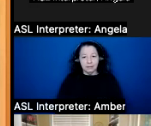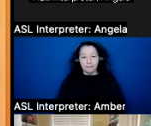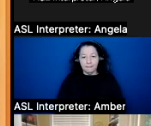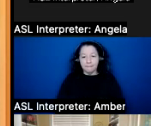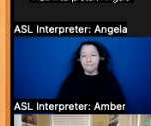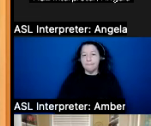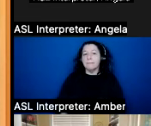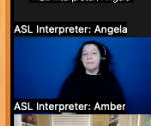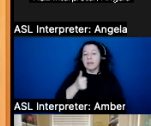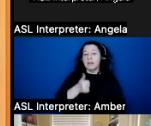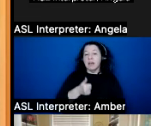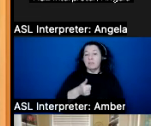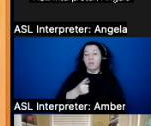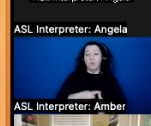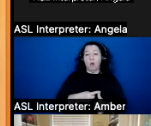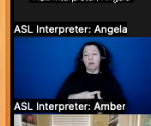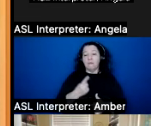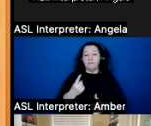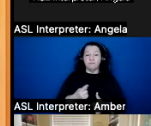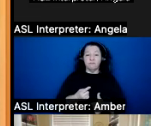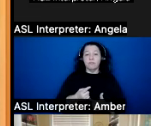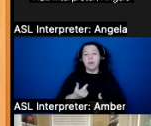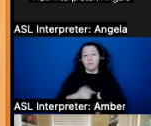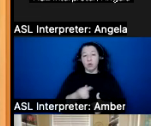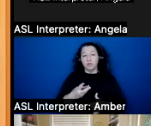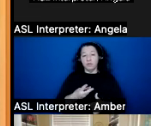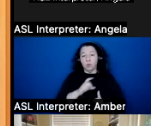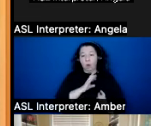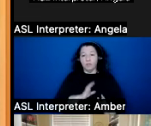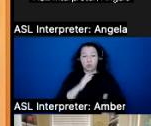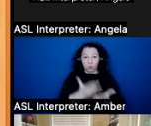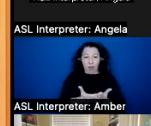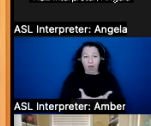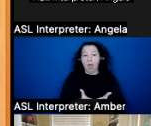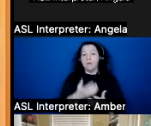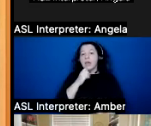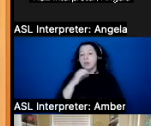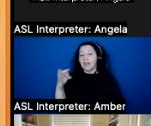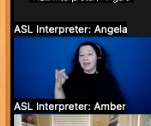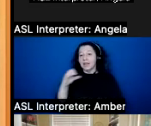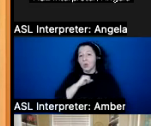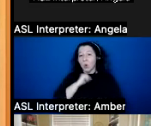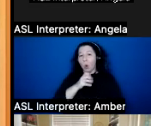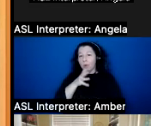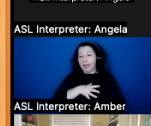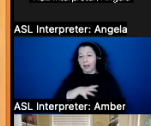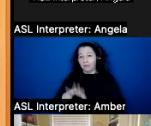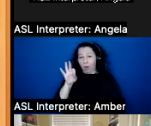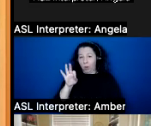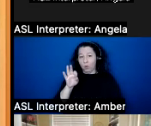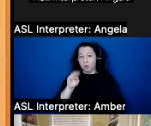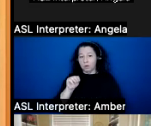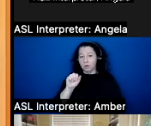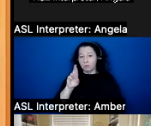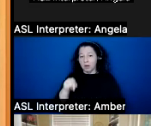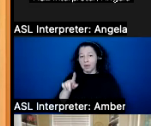Hawkeye was one of the first officers to reach the house where 19-year-old Marquita was found. My exact words, and I'm more kind of